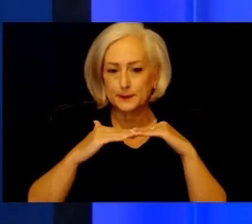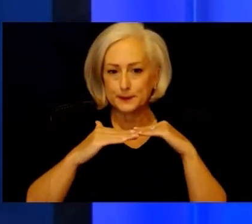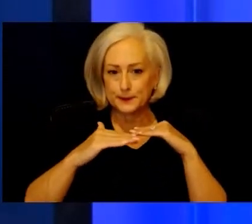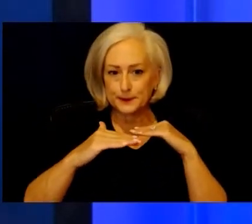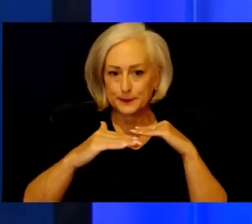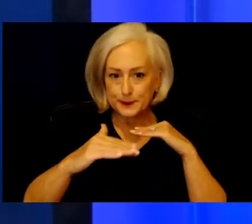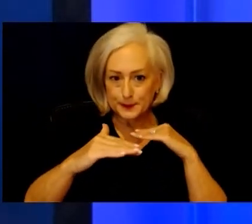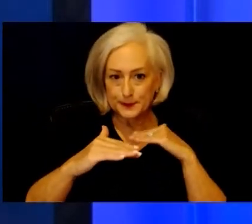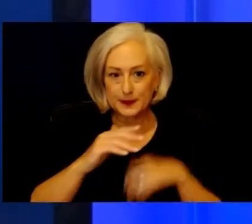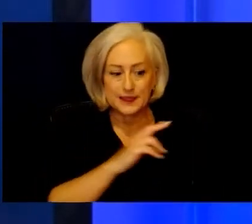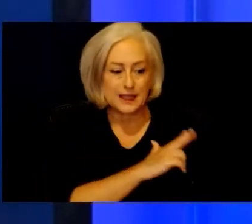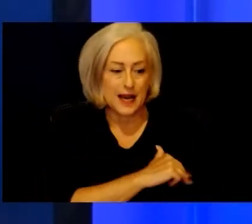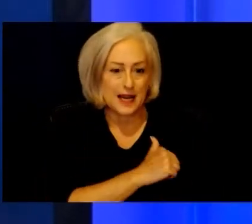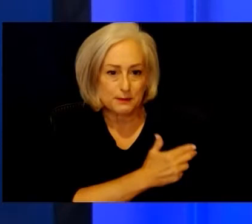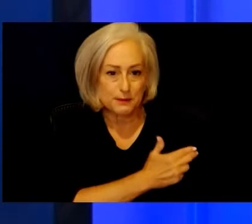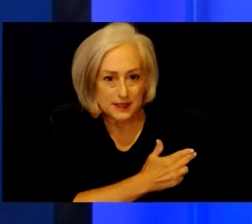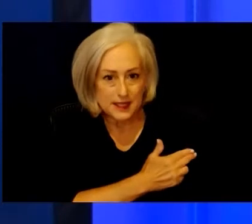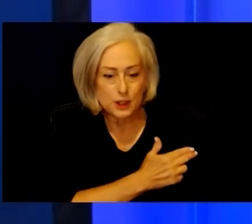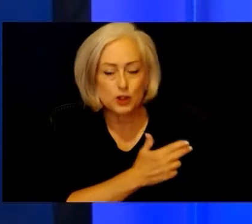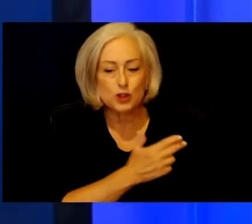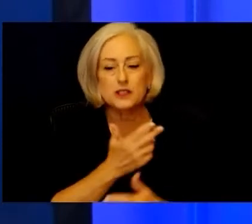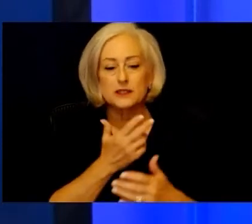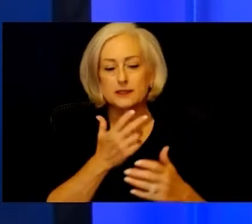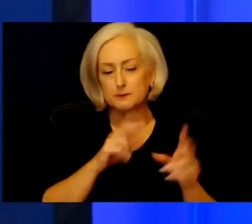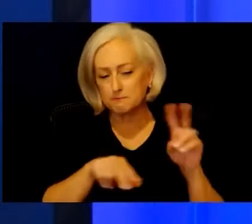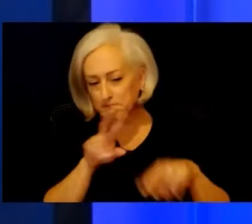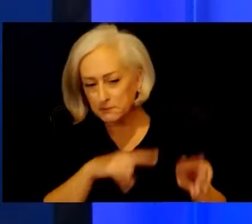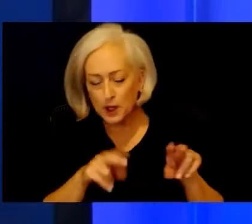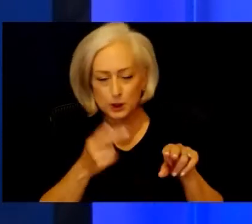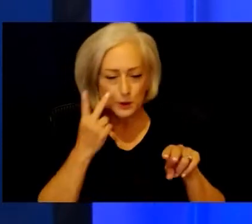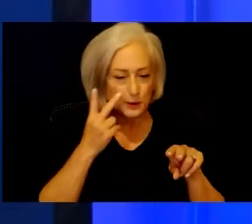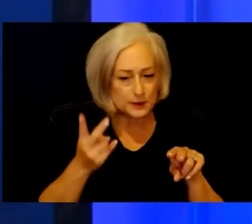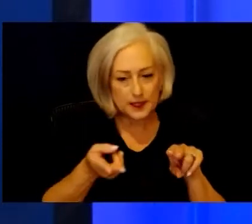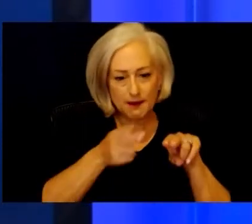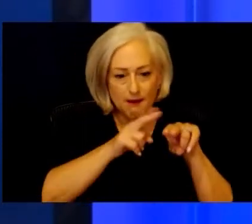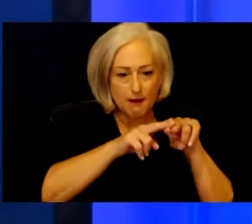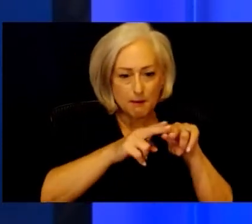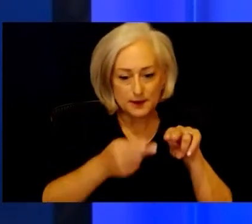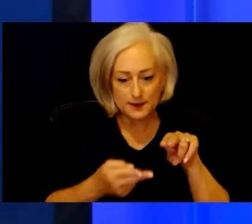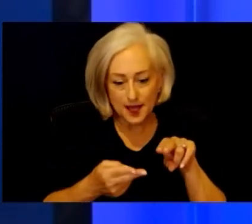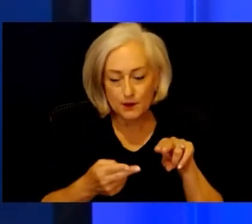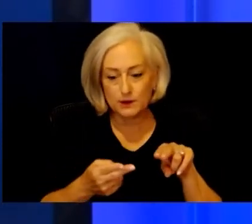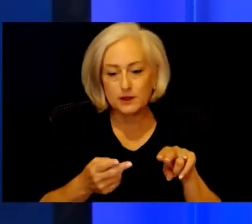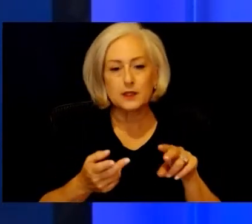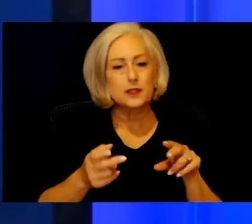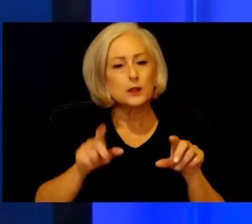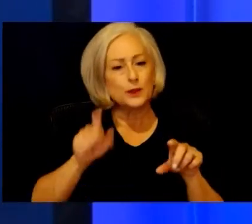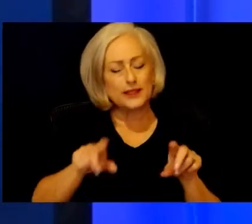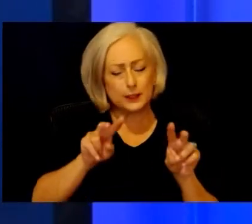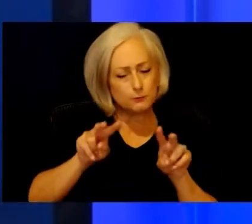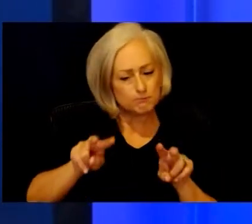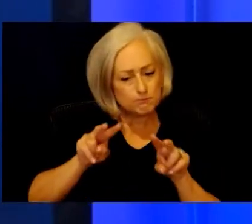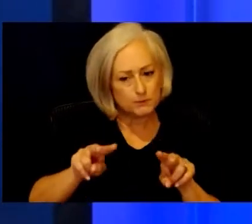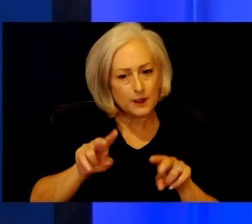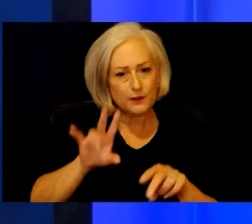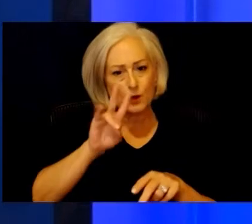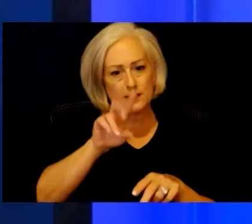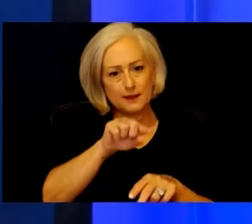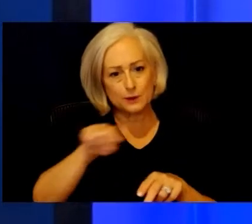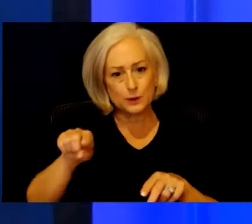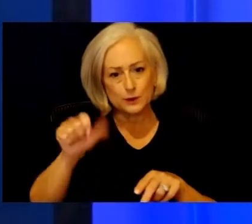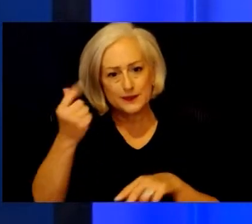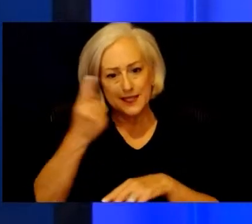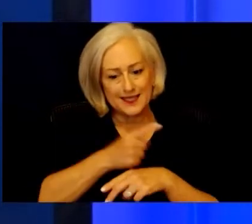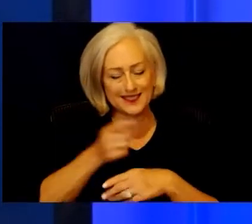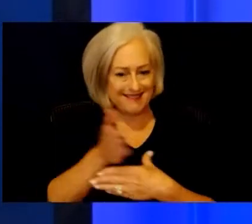or down. Again, I think we really need to watch the rolling 7 to 10 day average, but overall it is much better than it was, especially during